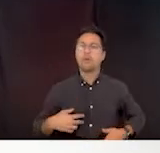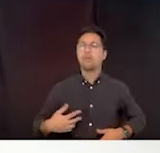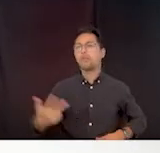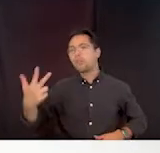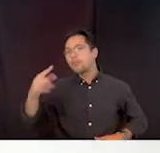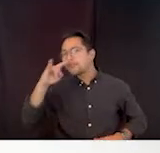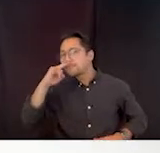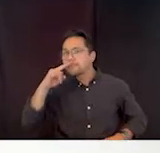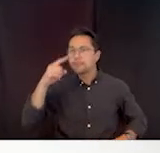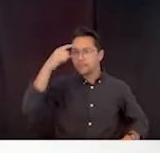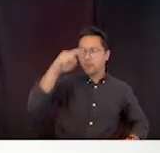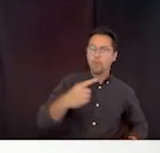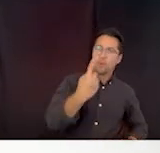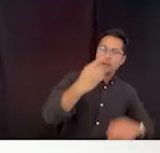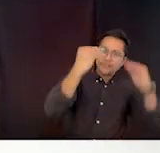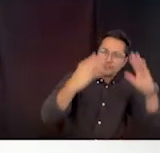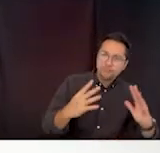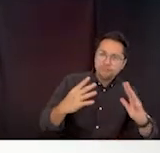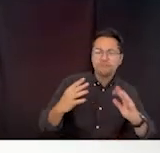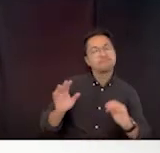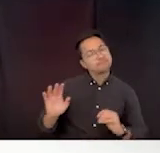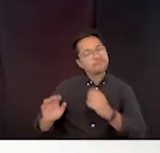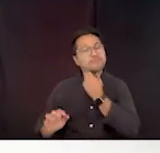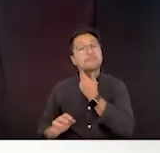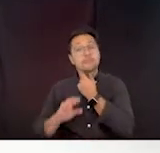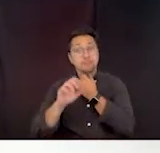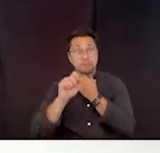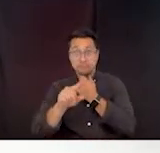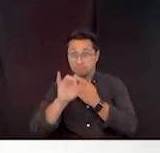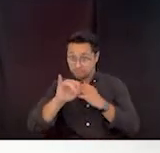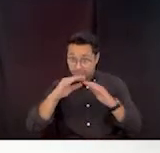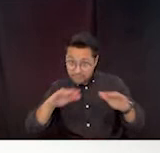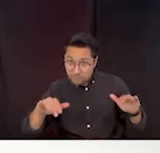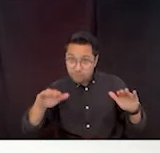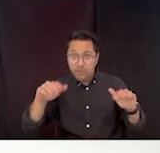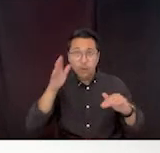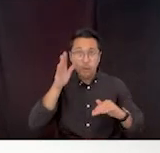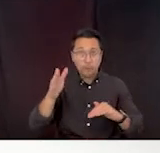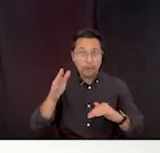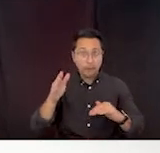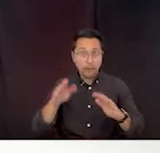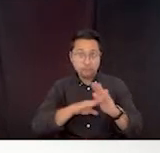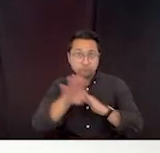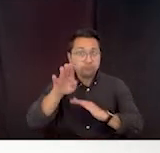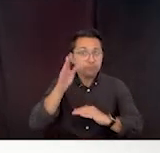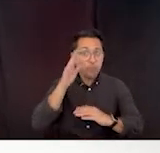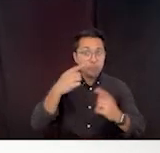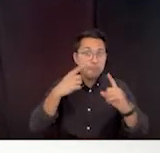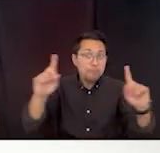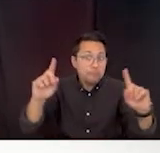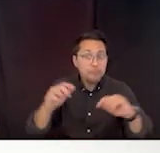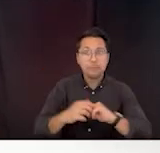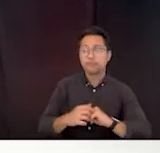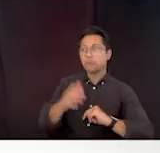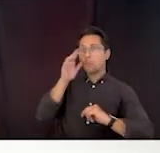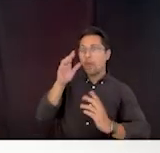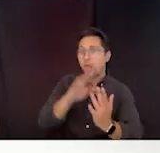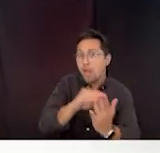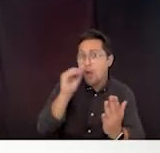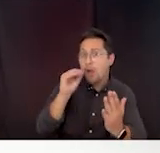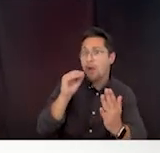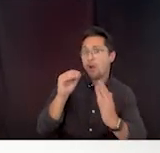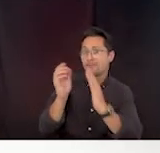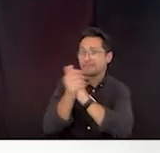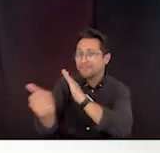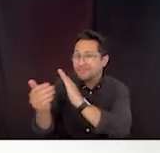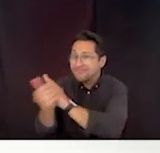teacher. So is your child going to be okay in that level of support? Are they going to gain skills in that level of support? Do they have the skills to